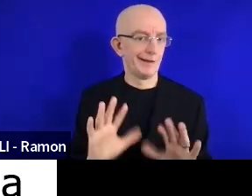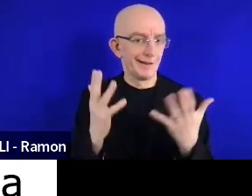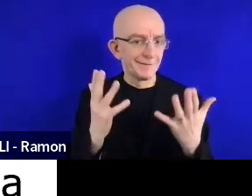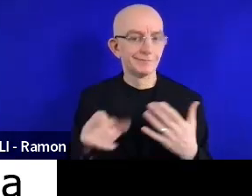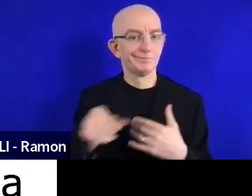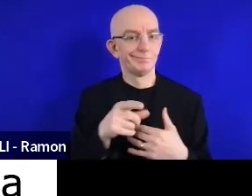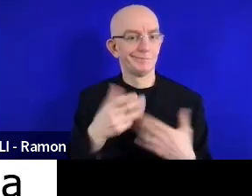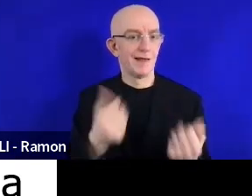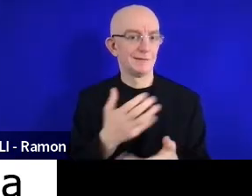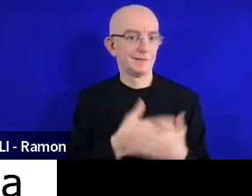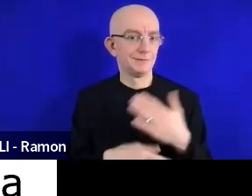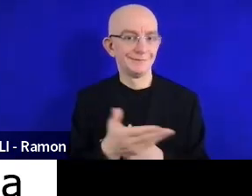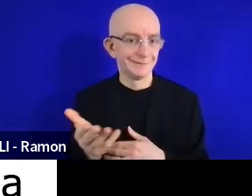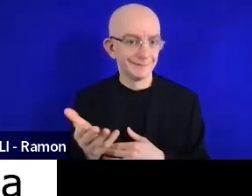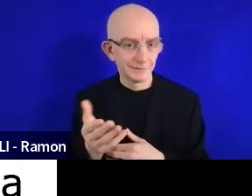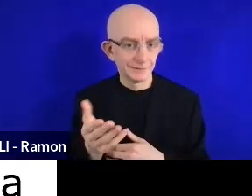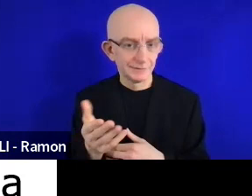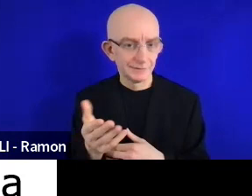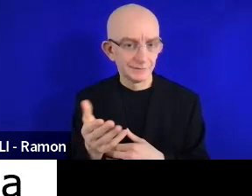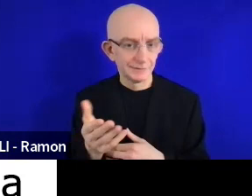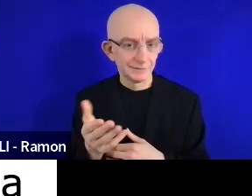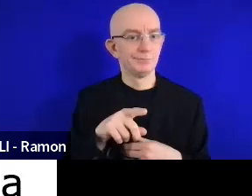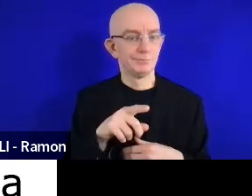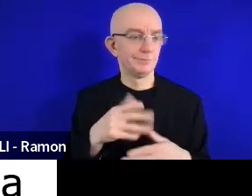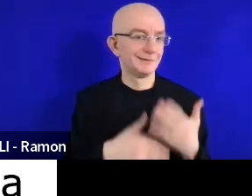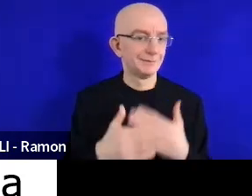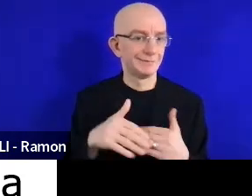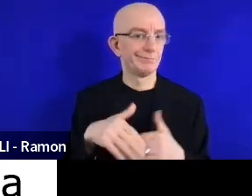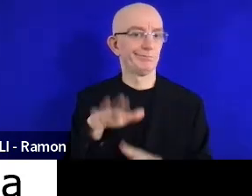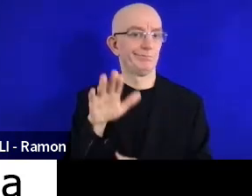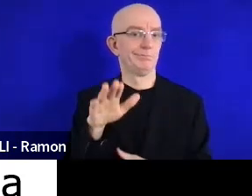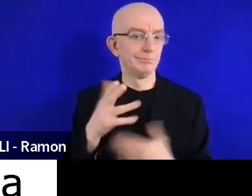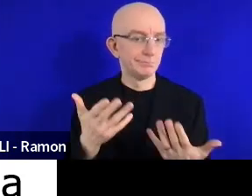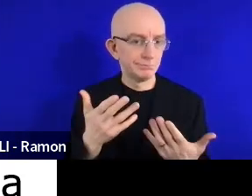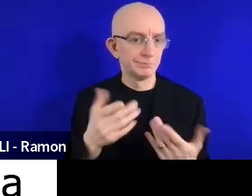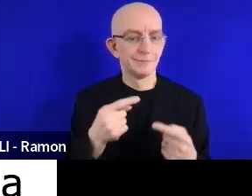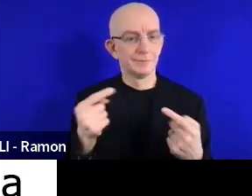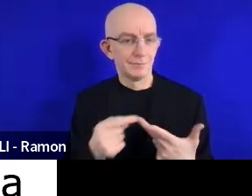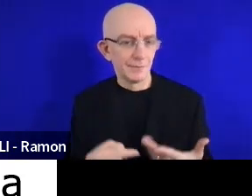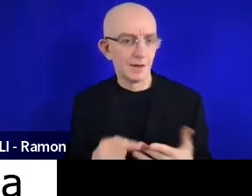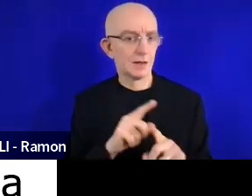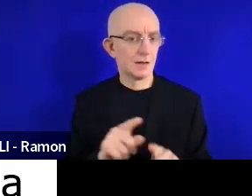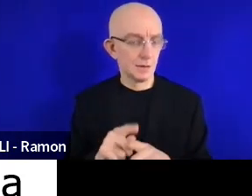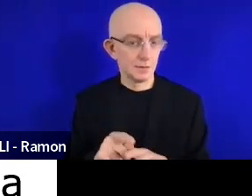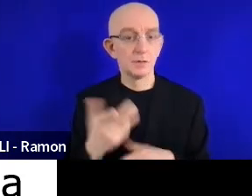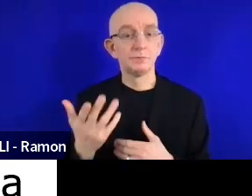intake, social norms and expectations that were discriminative,